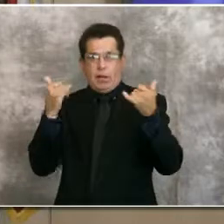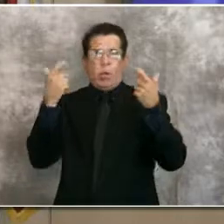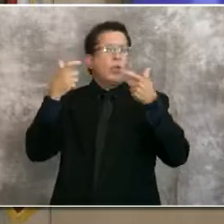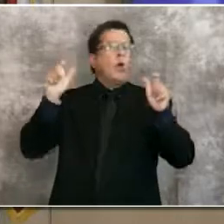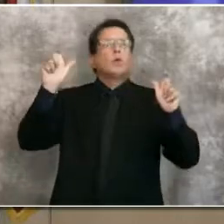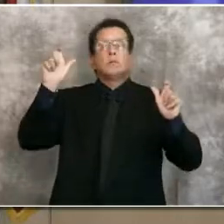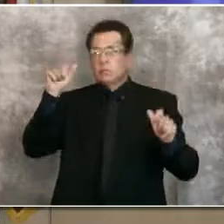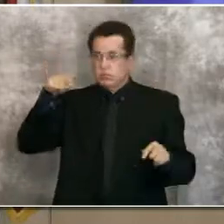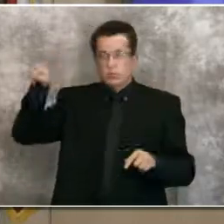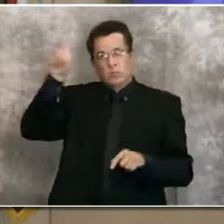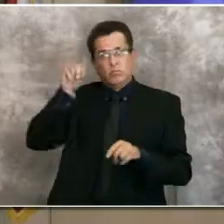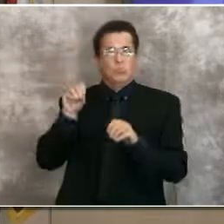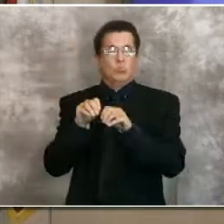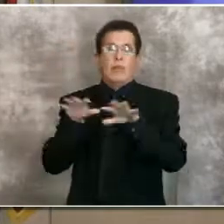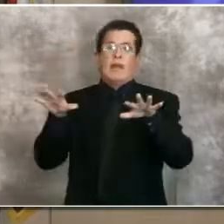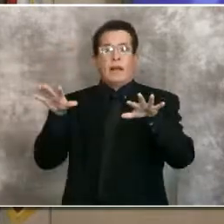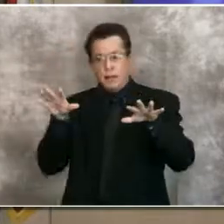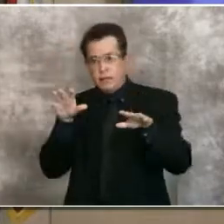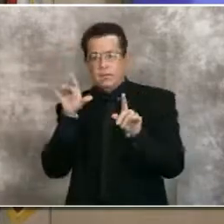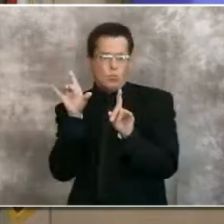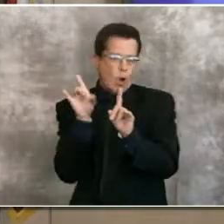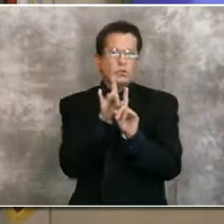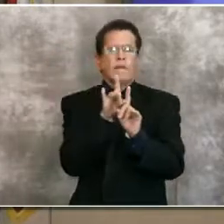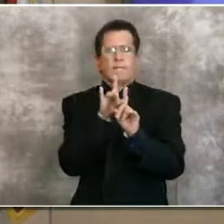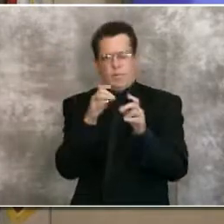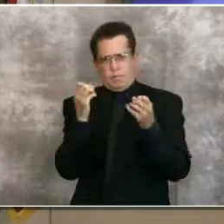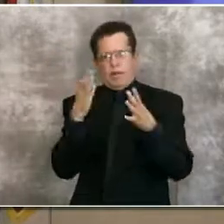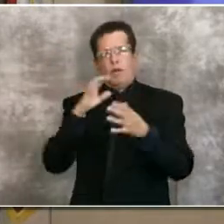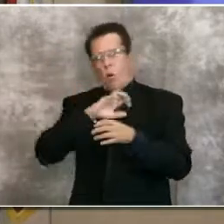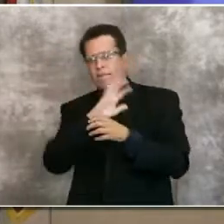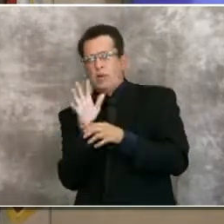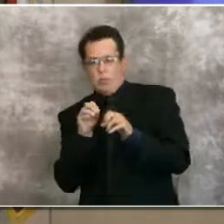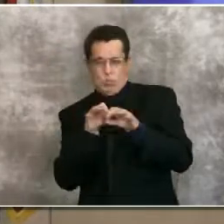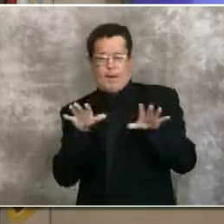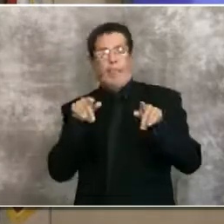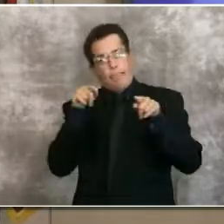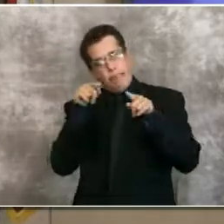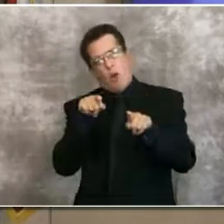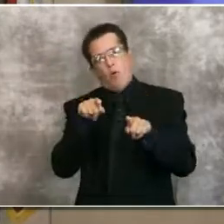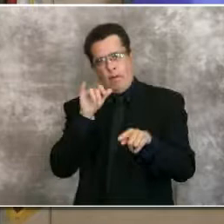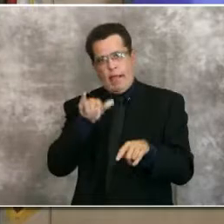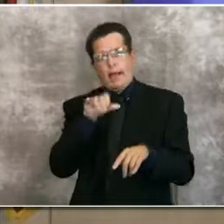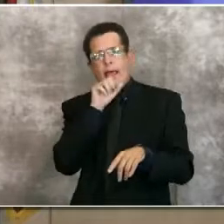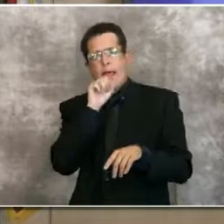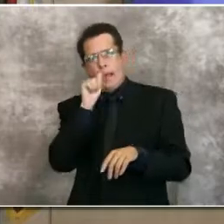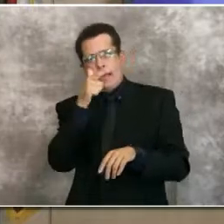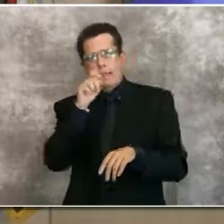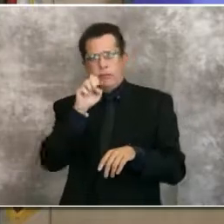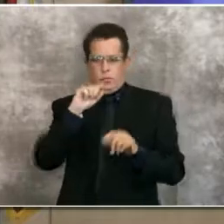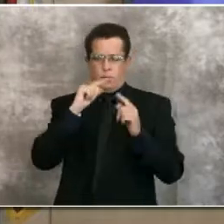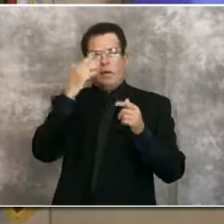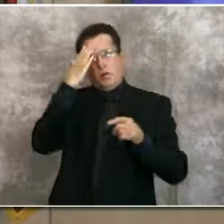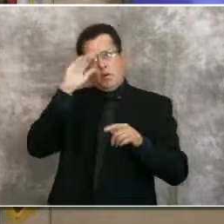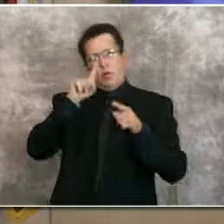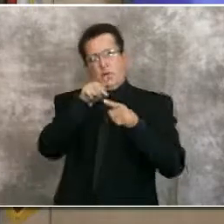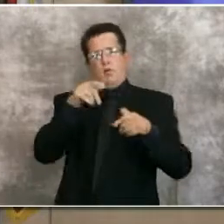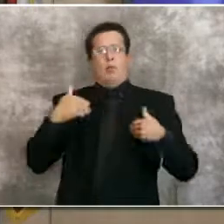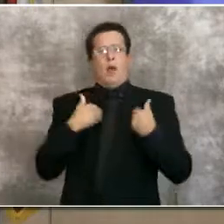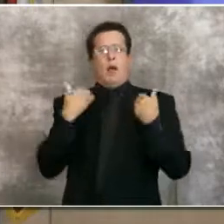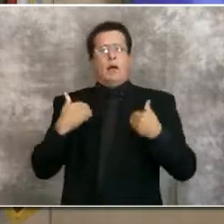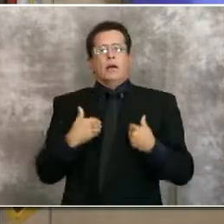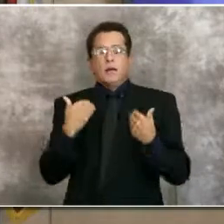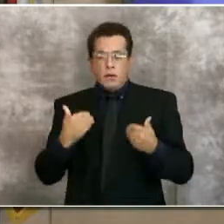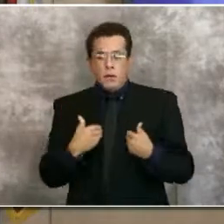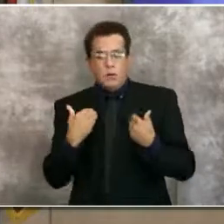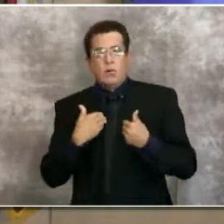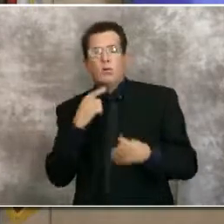and larger share of the COVID-19 cases. We know that when you're in your 20s, you